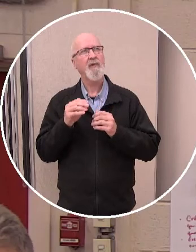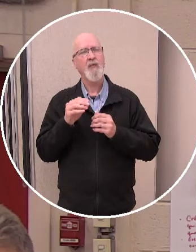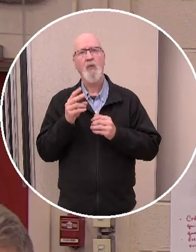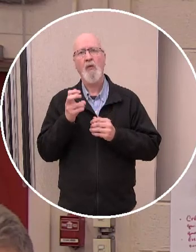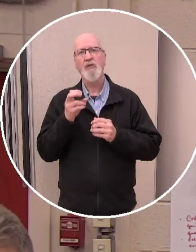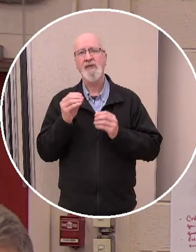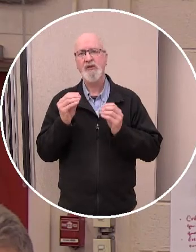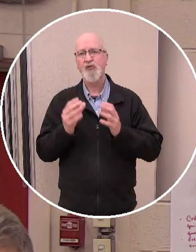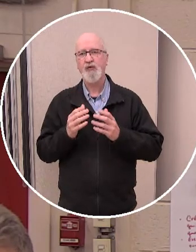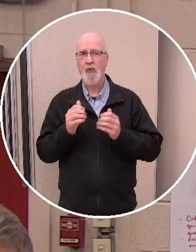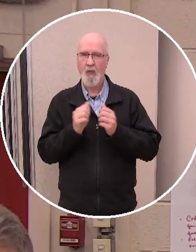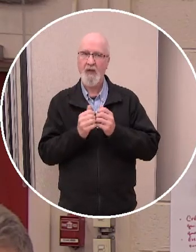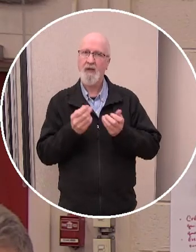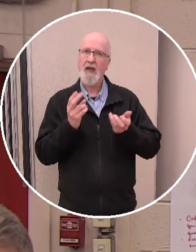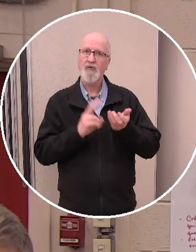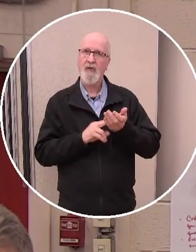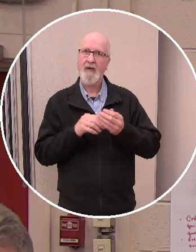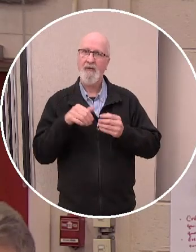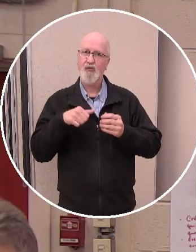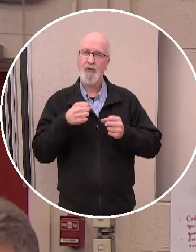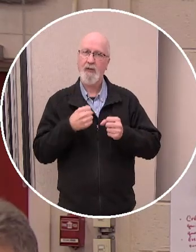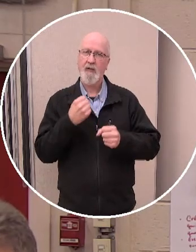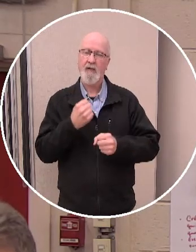probationary contracts this year.